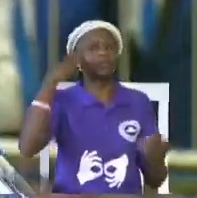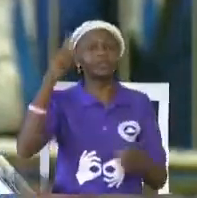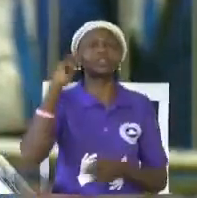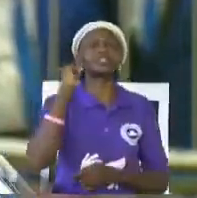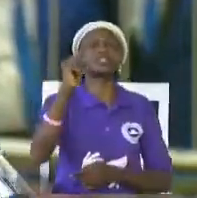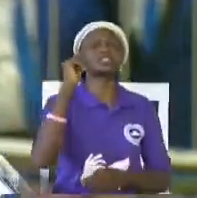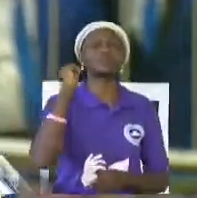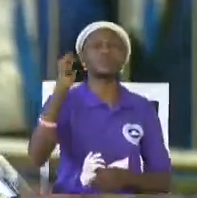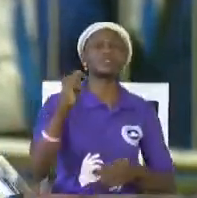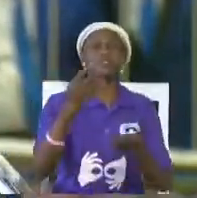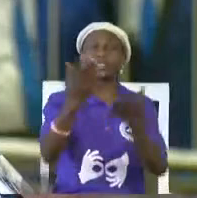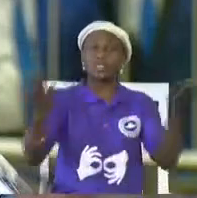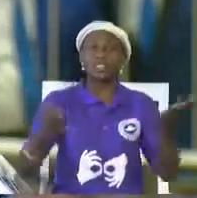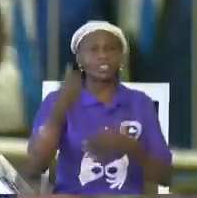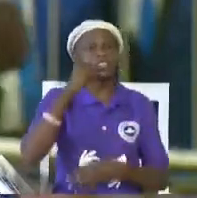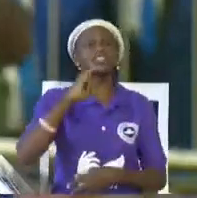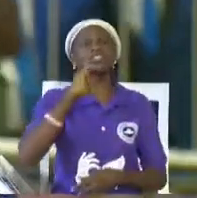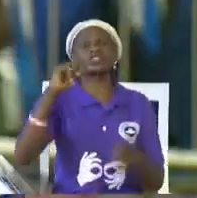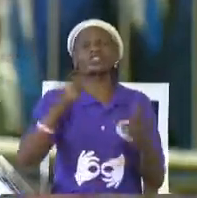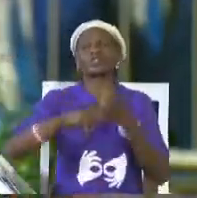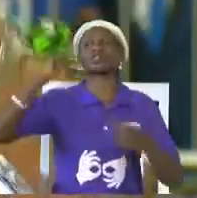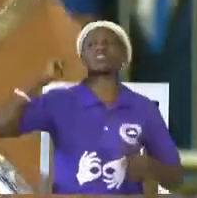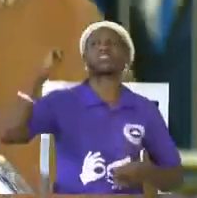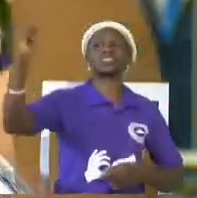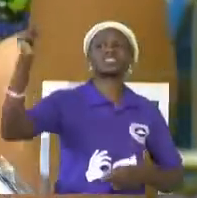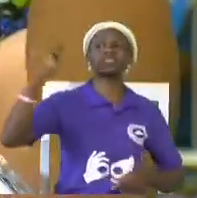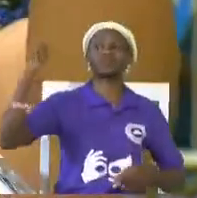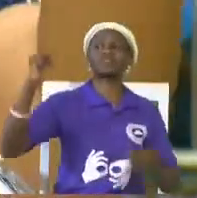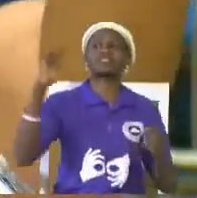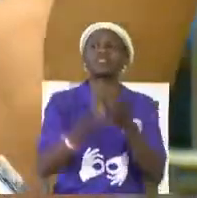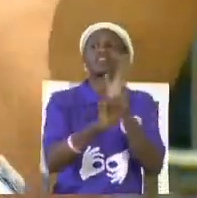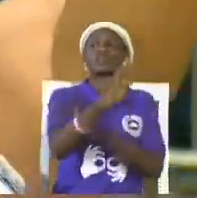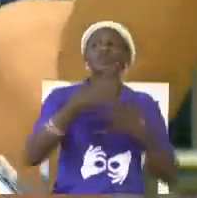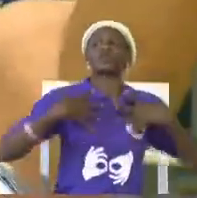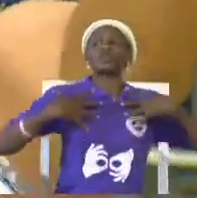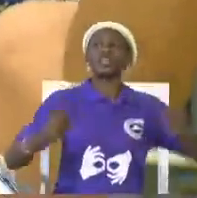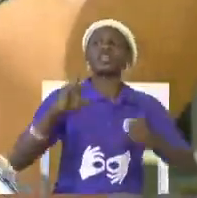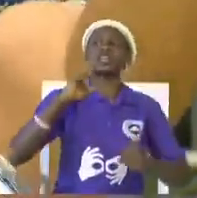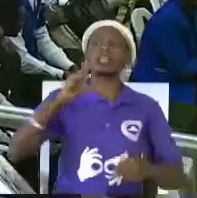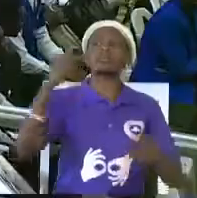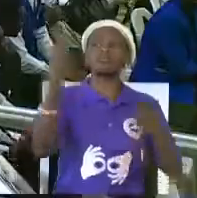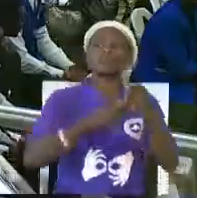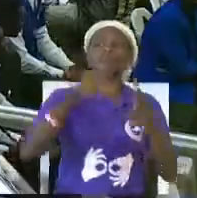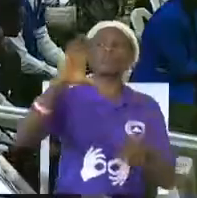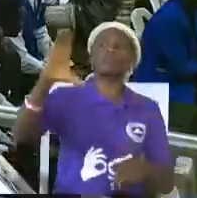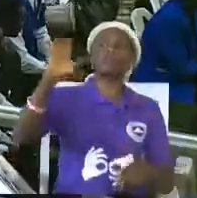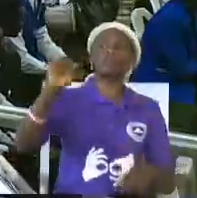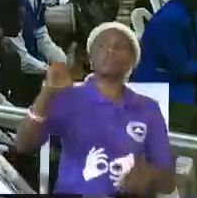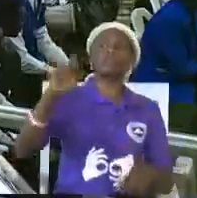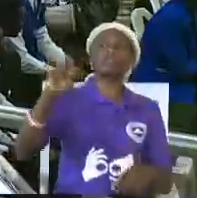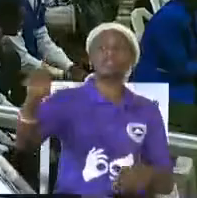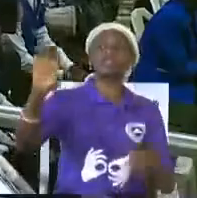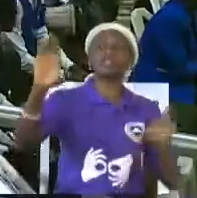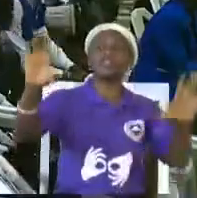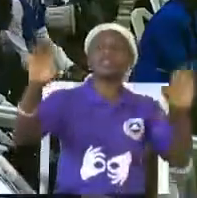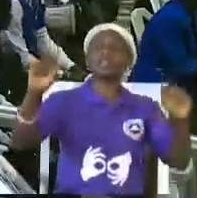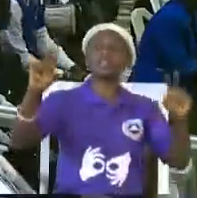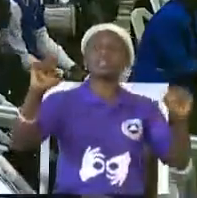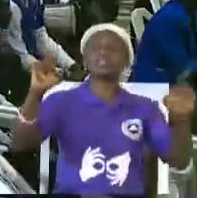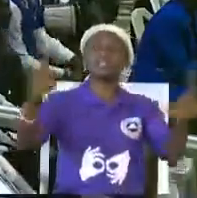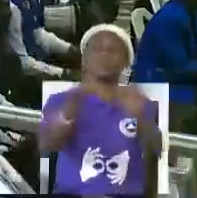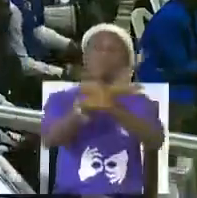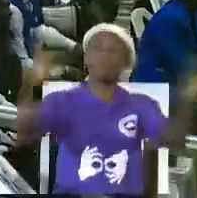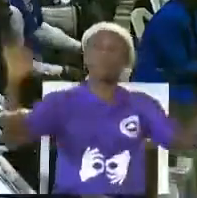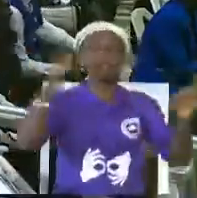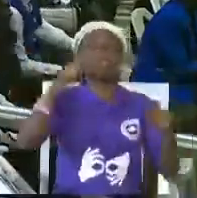testimony. Here I am to testify, to return all glory to God, that because I have been made whole. I have